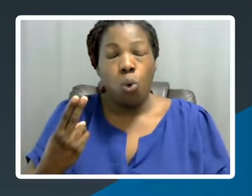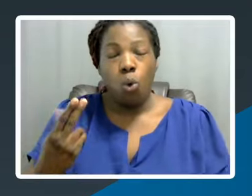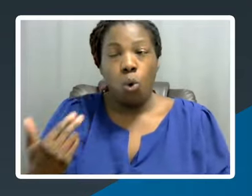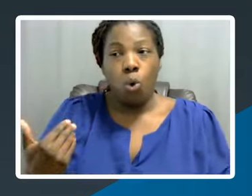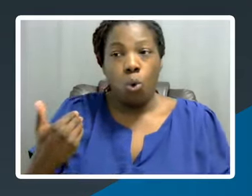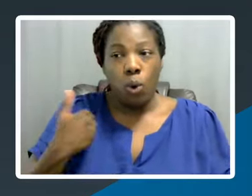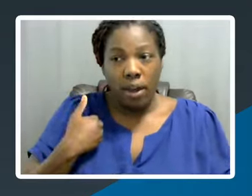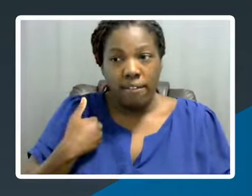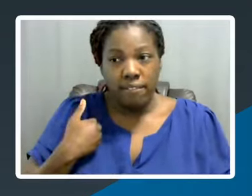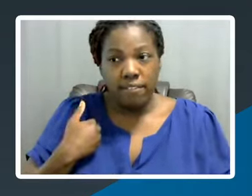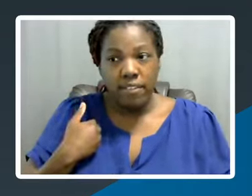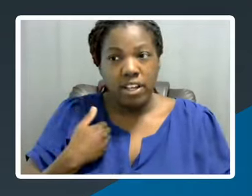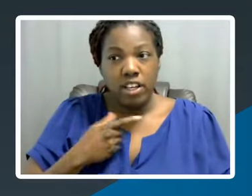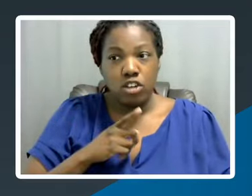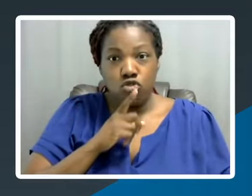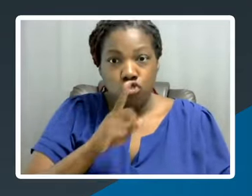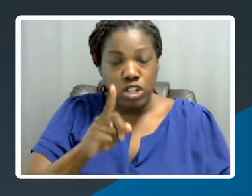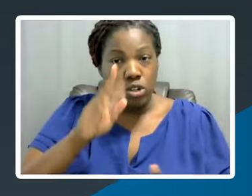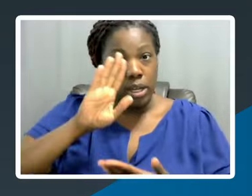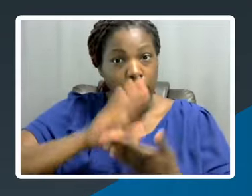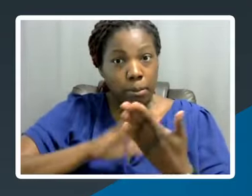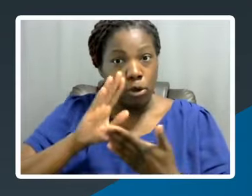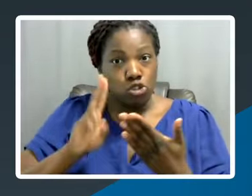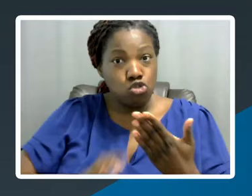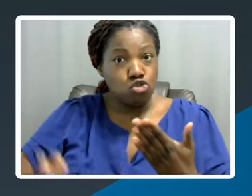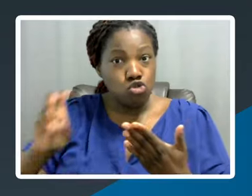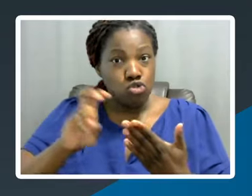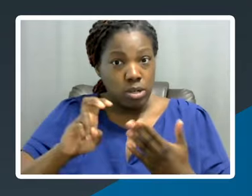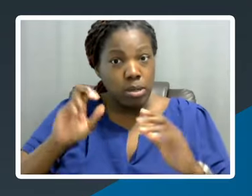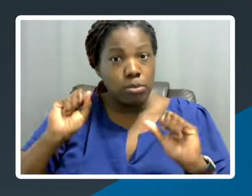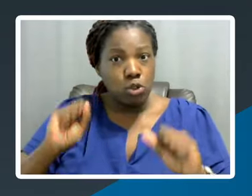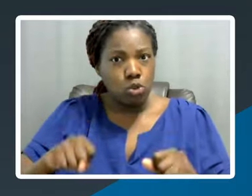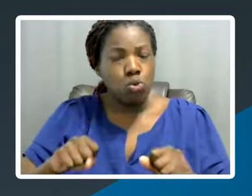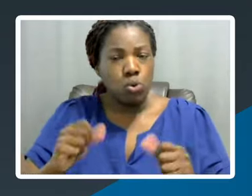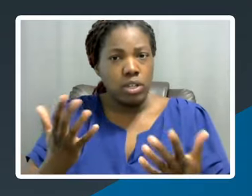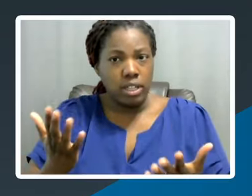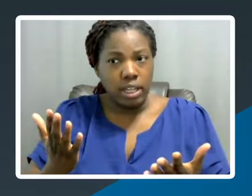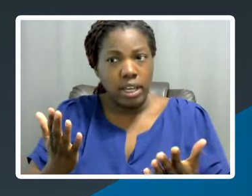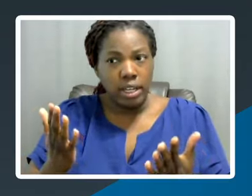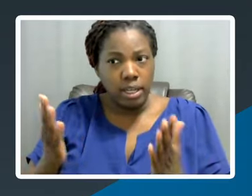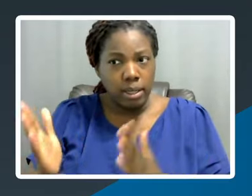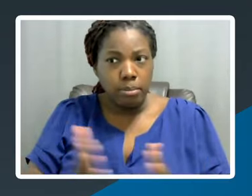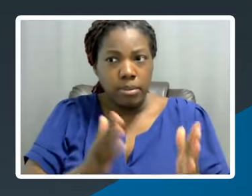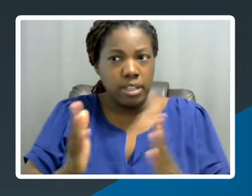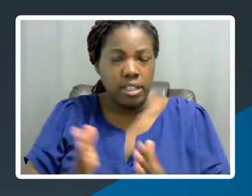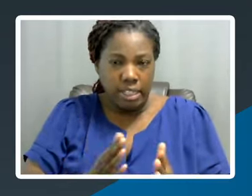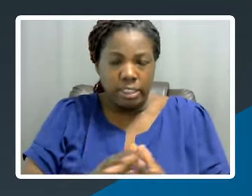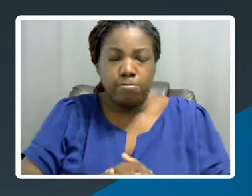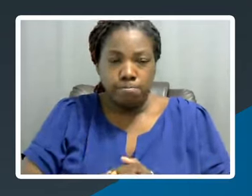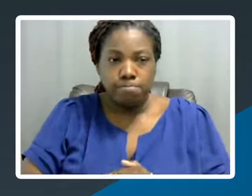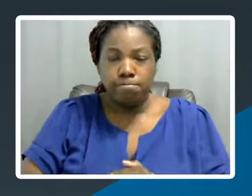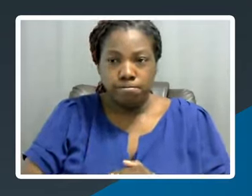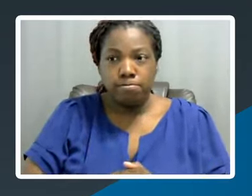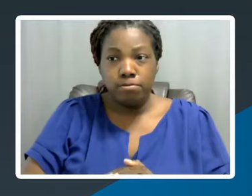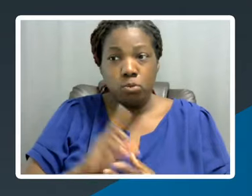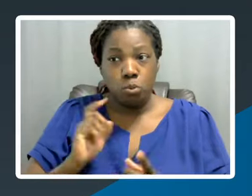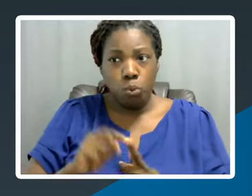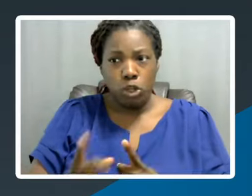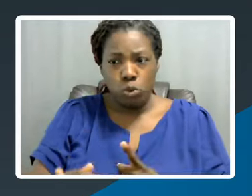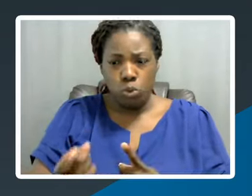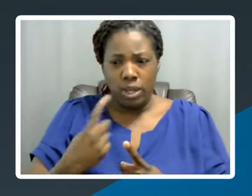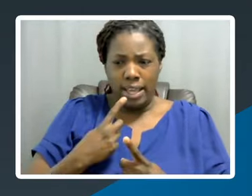we have real in-person field trips that you can also partake in and experience. So when you ask what is